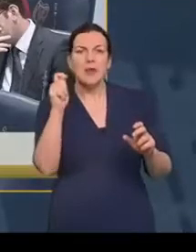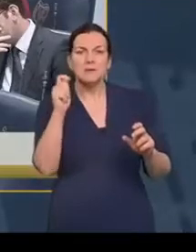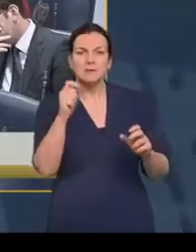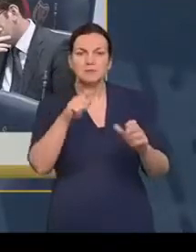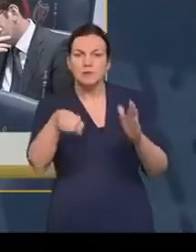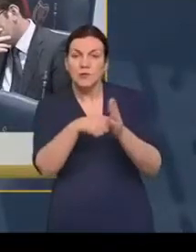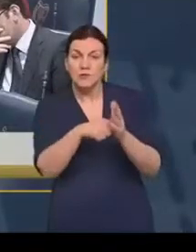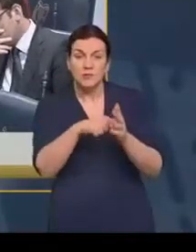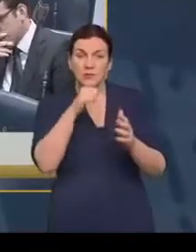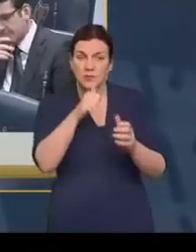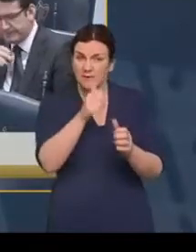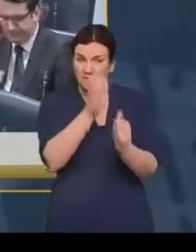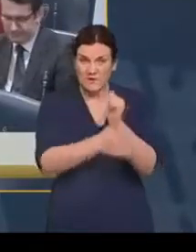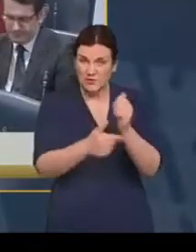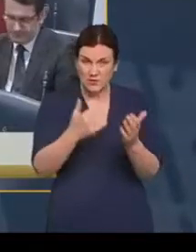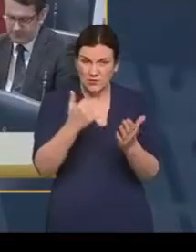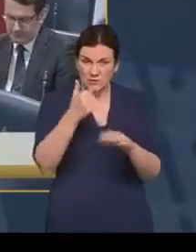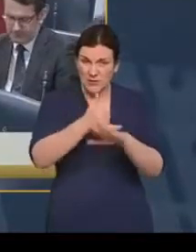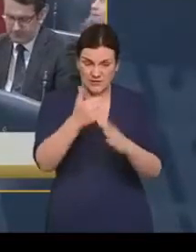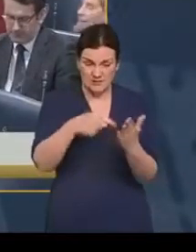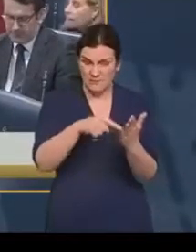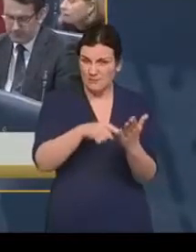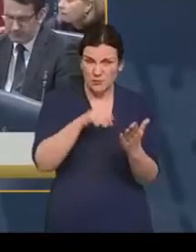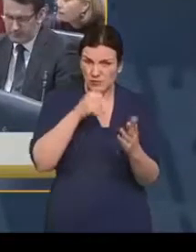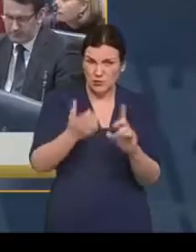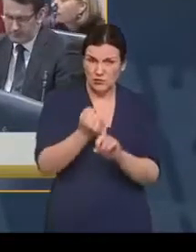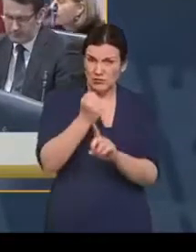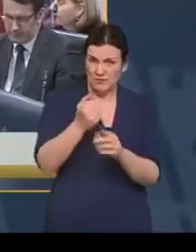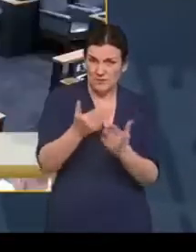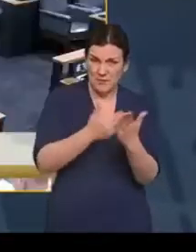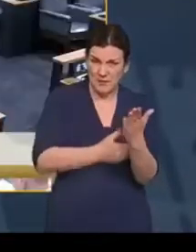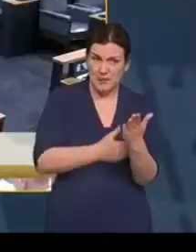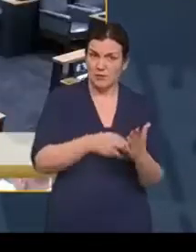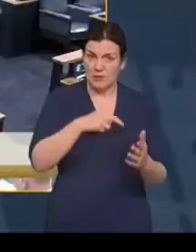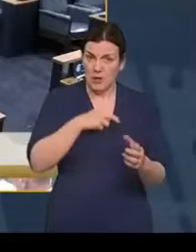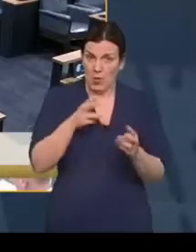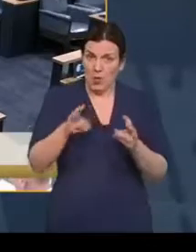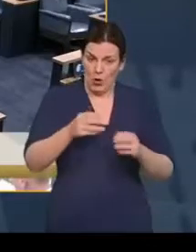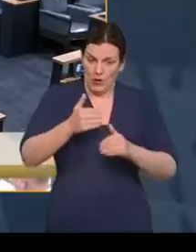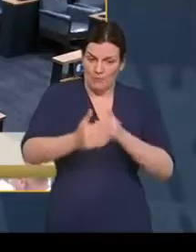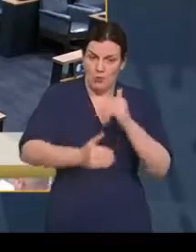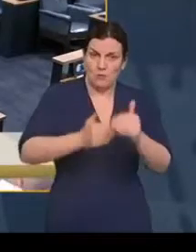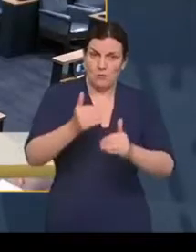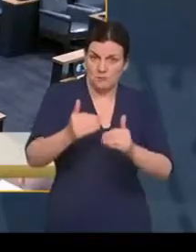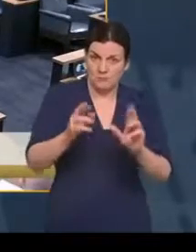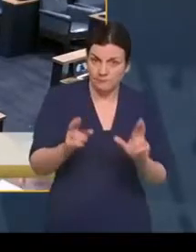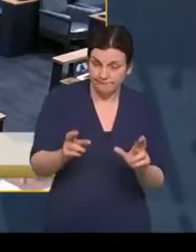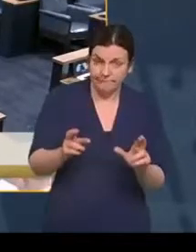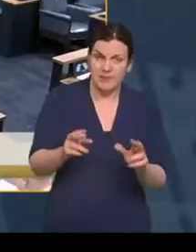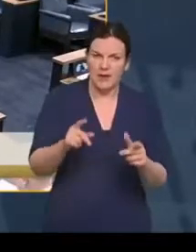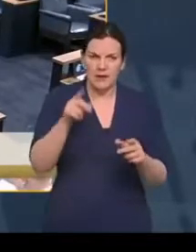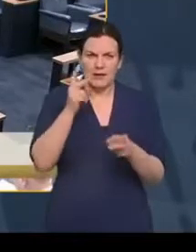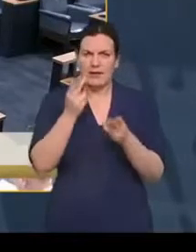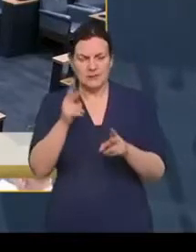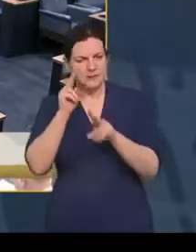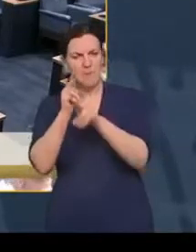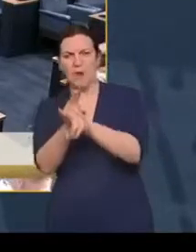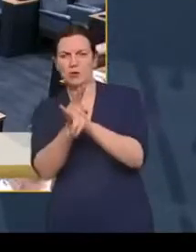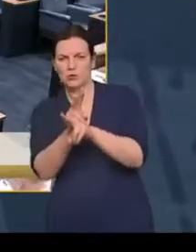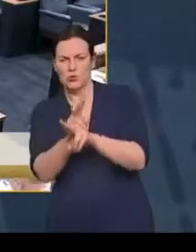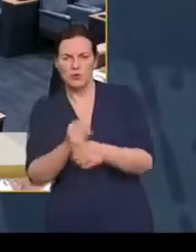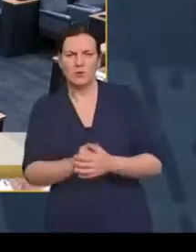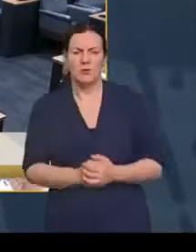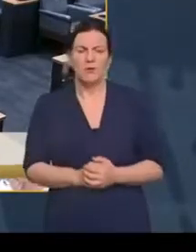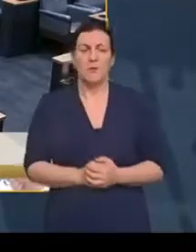project. So it's not something that is actually completed or accomplished in this bill. It is a work in progress, and I think we need to kind of